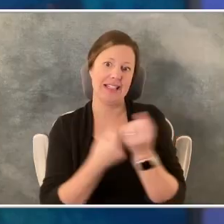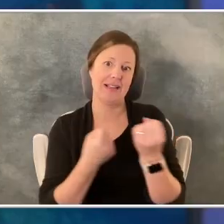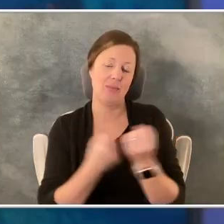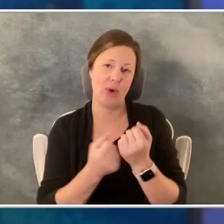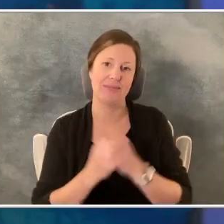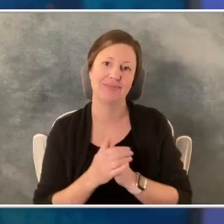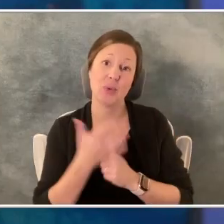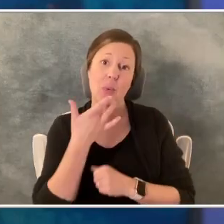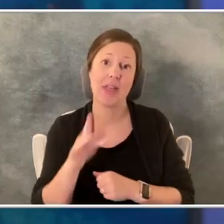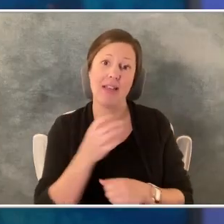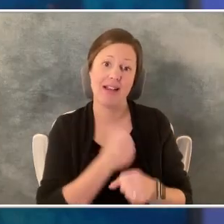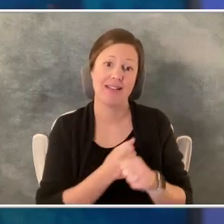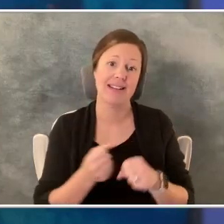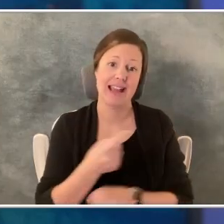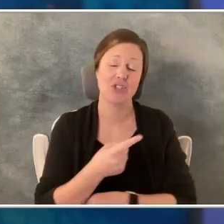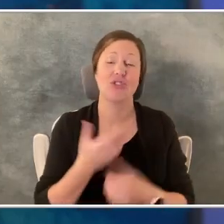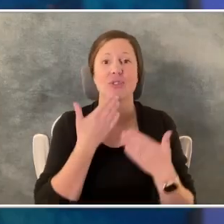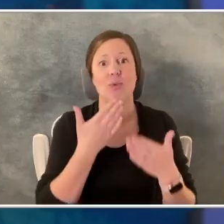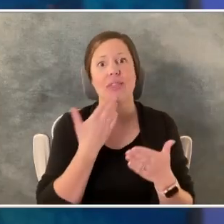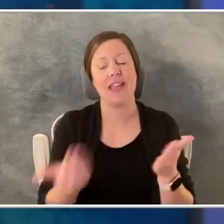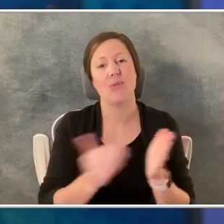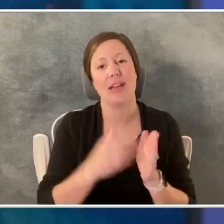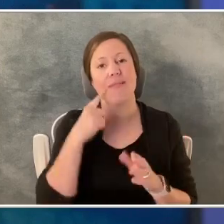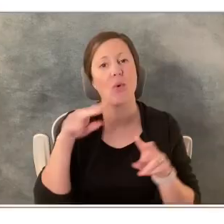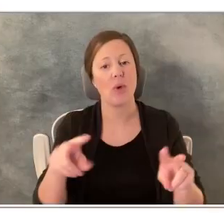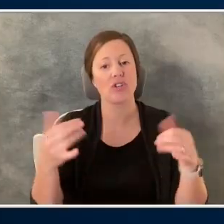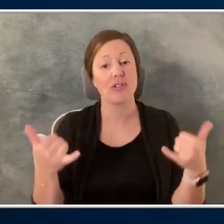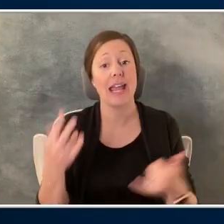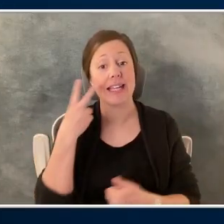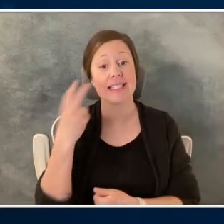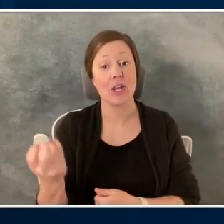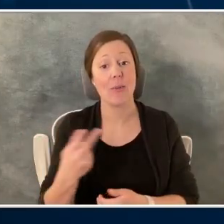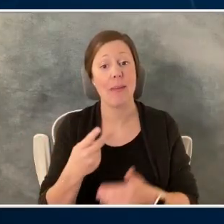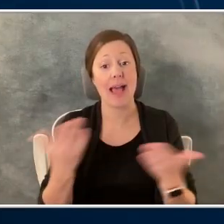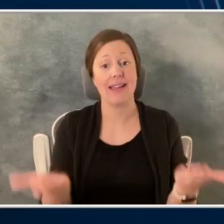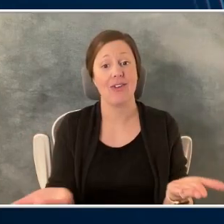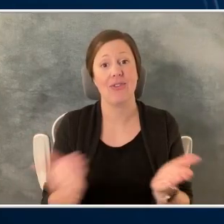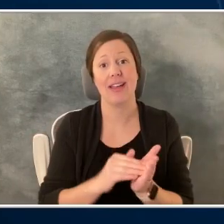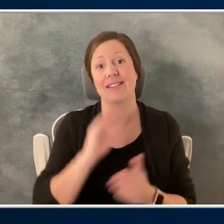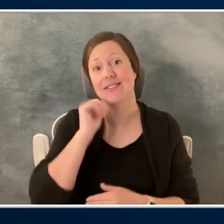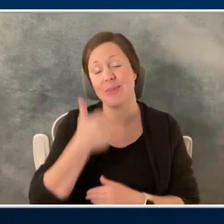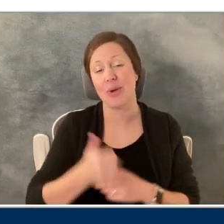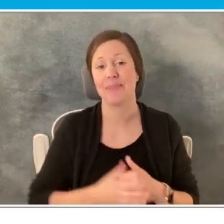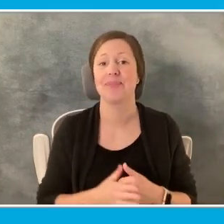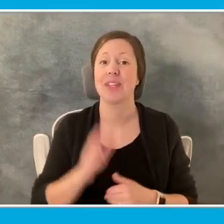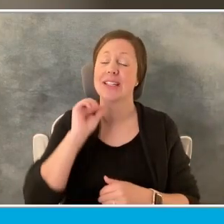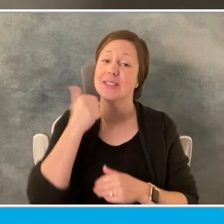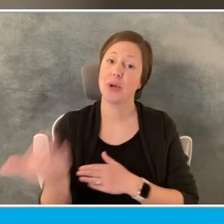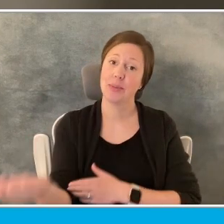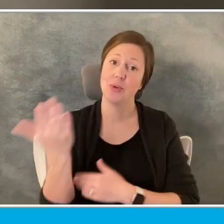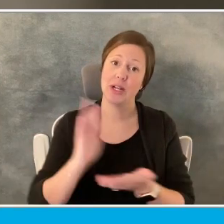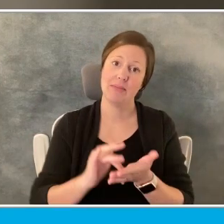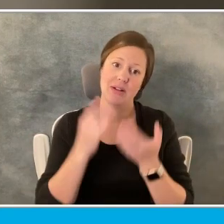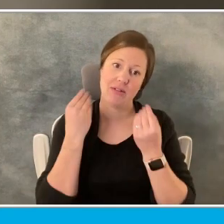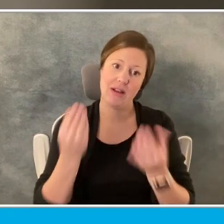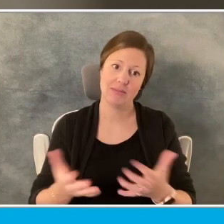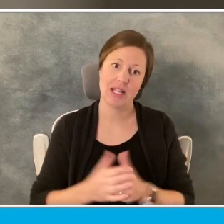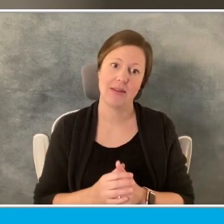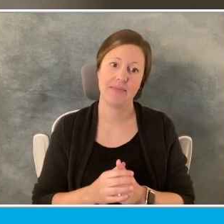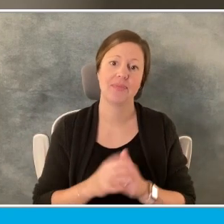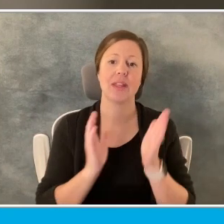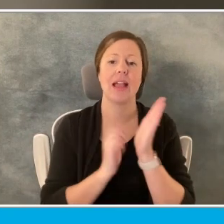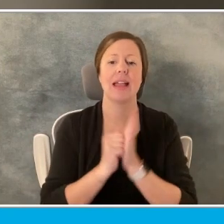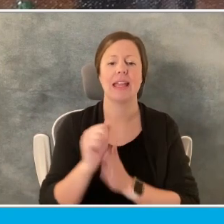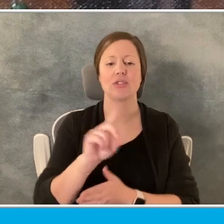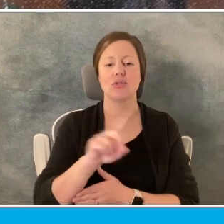And again, thanks to our viewers for being with us. We'll see you back here tomorrow. Coming up tomorrow on the Morning Medical Update, a cancer diagnosis helps